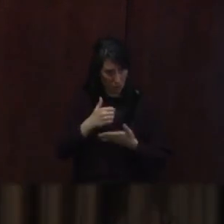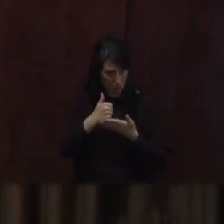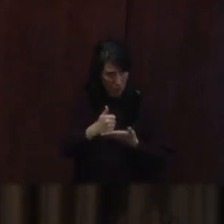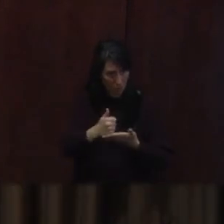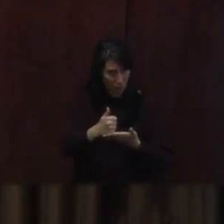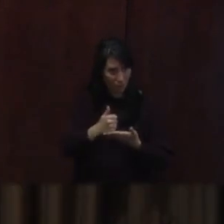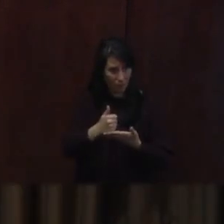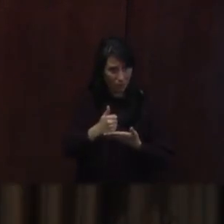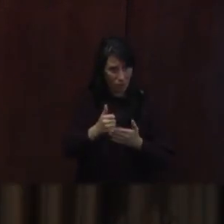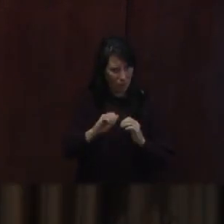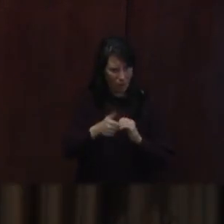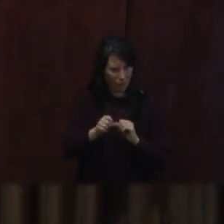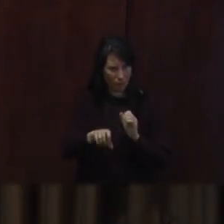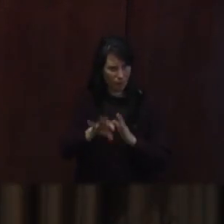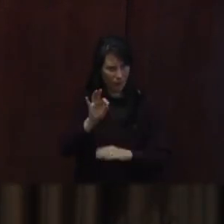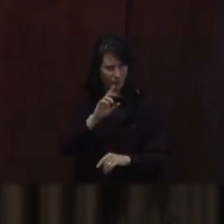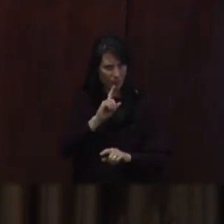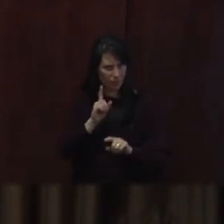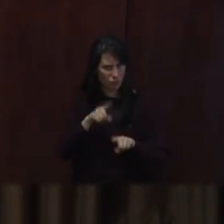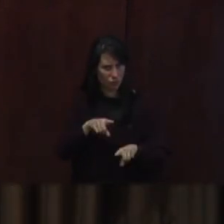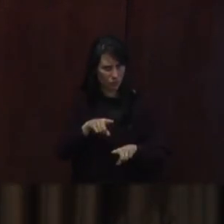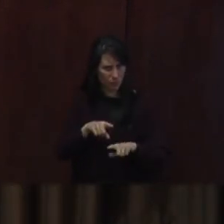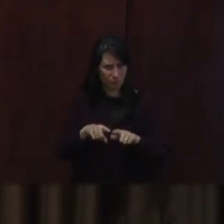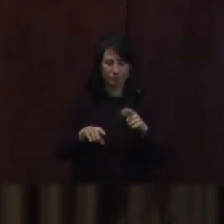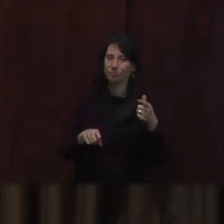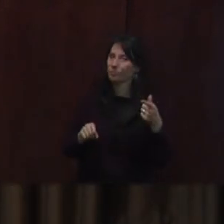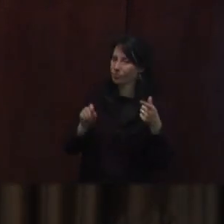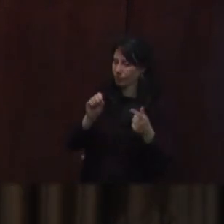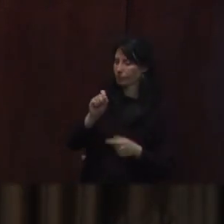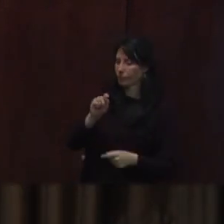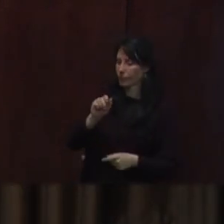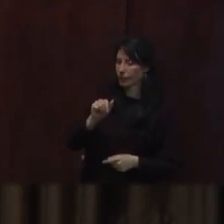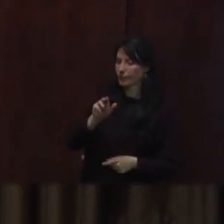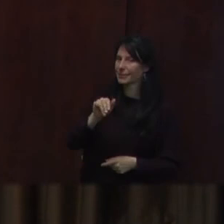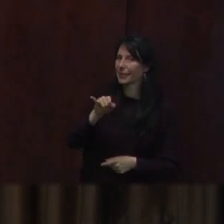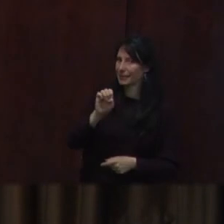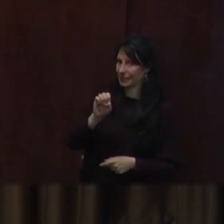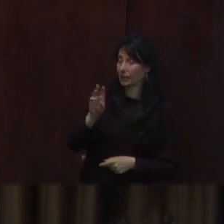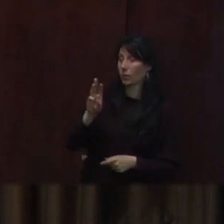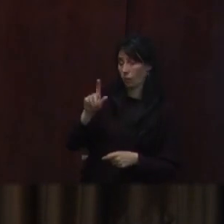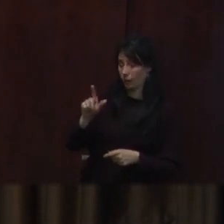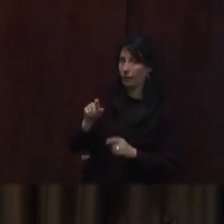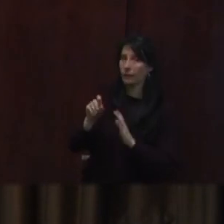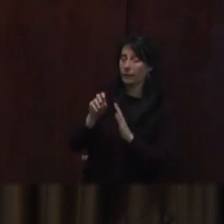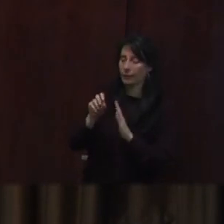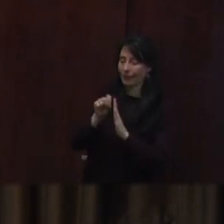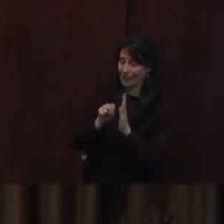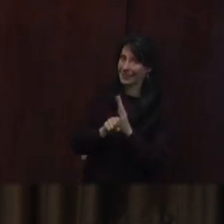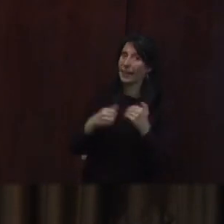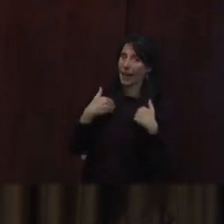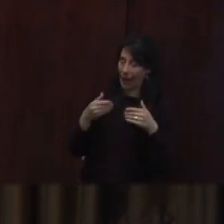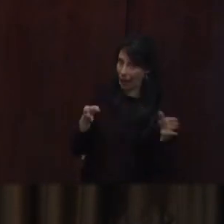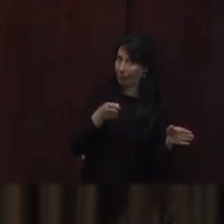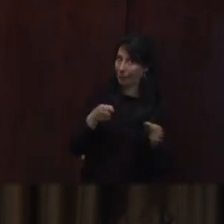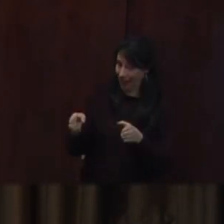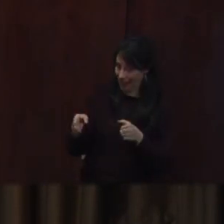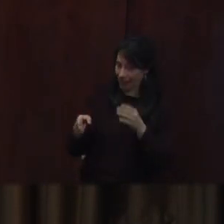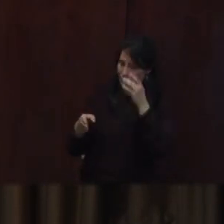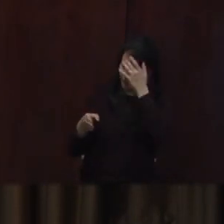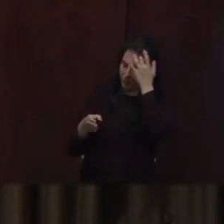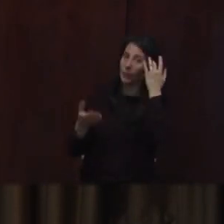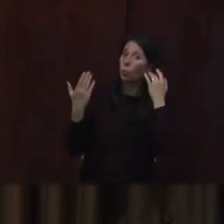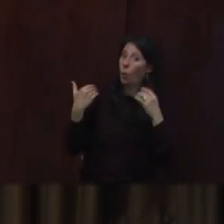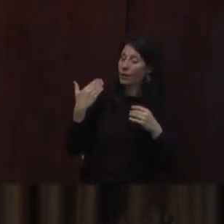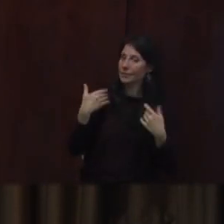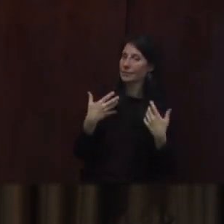So the state had a plan for bringing on providers. Their initial plan was hospitals and health departments. They have slowly